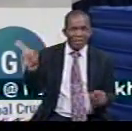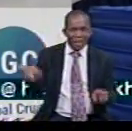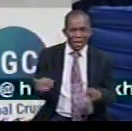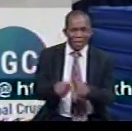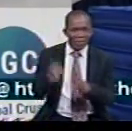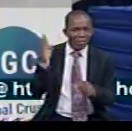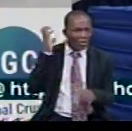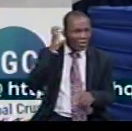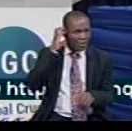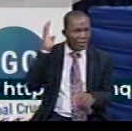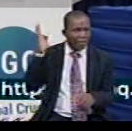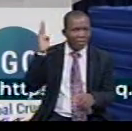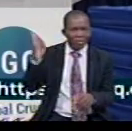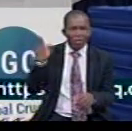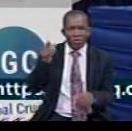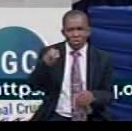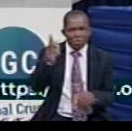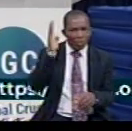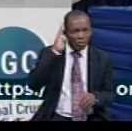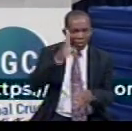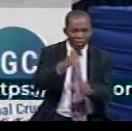miracle.